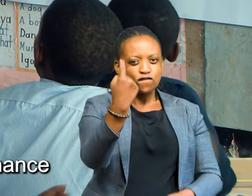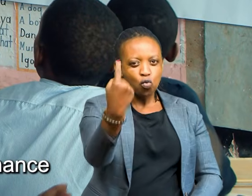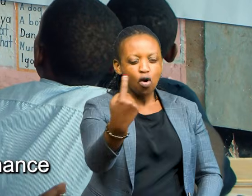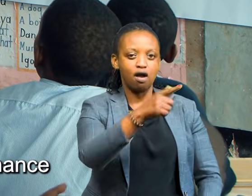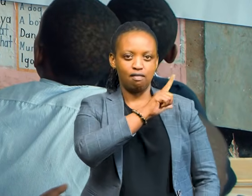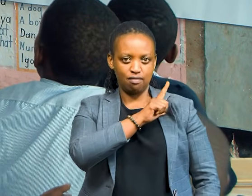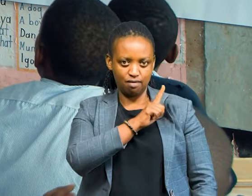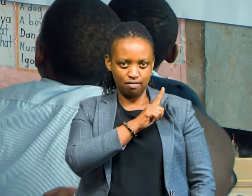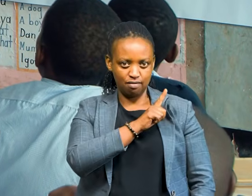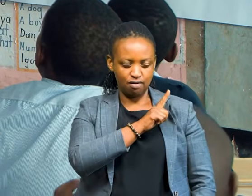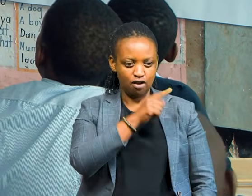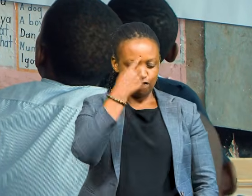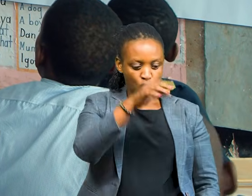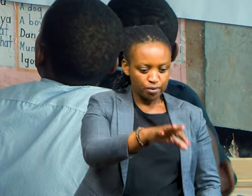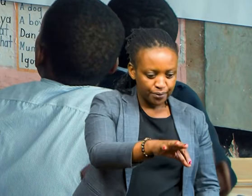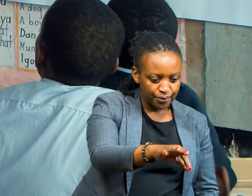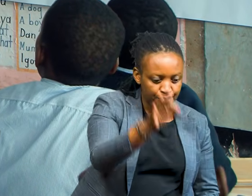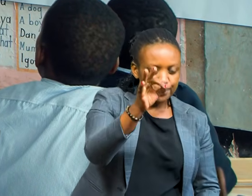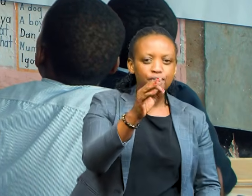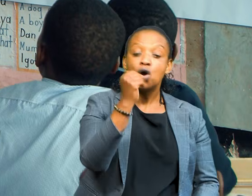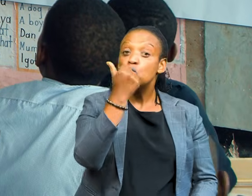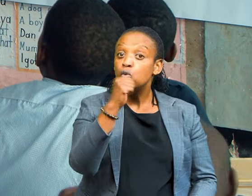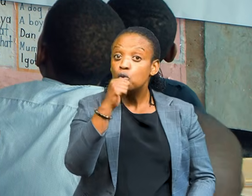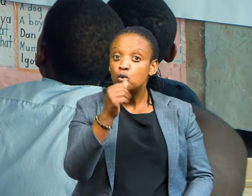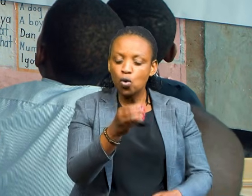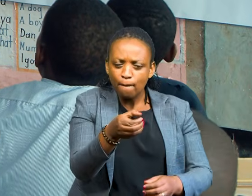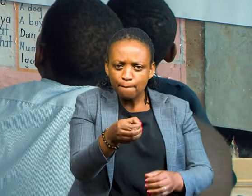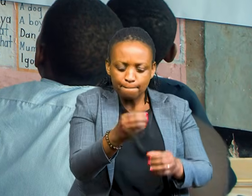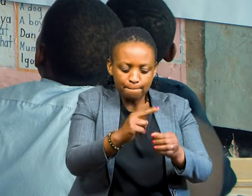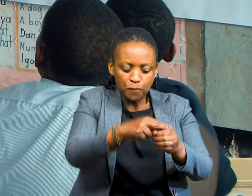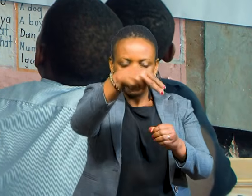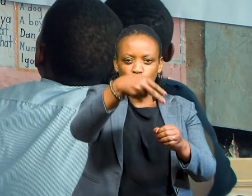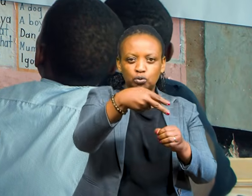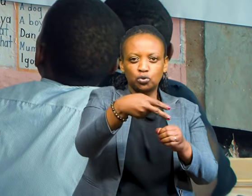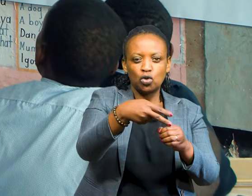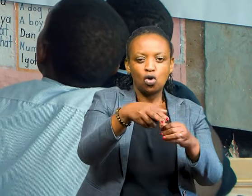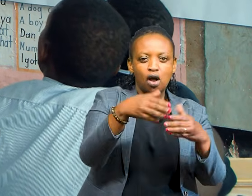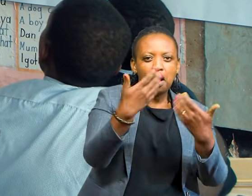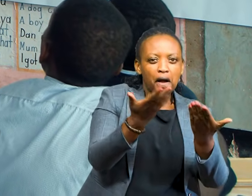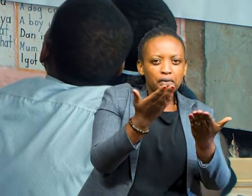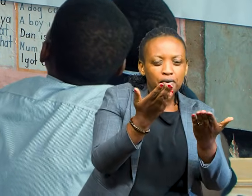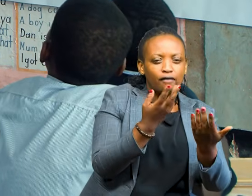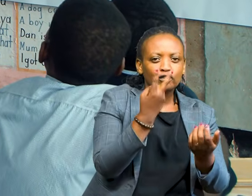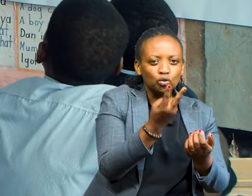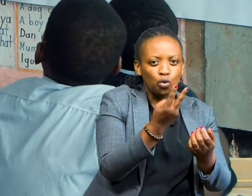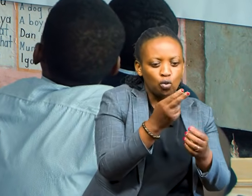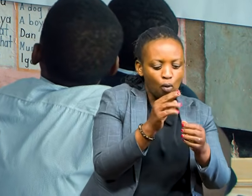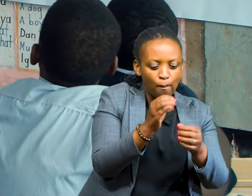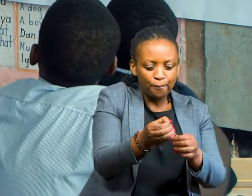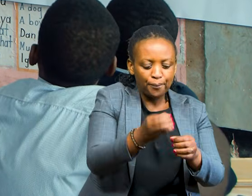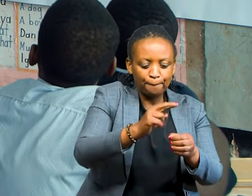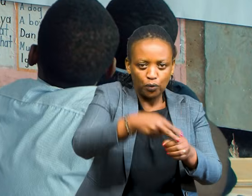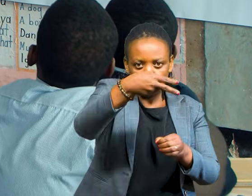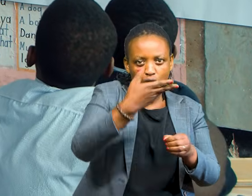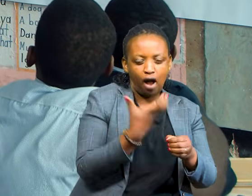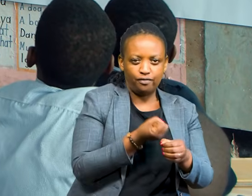1 chance of picking a blue bottle tops out of the 2 bottle tops we